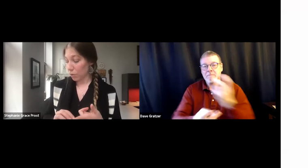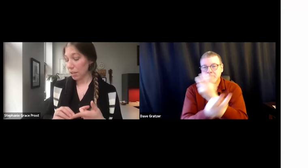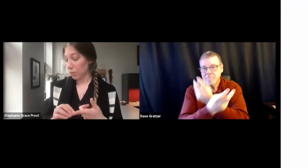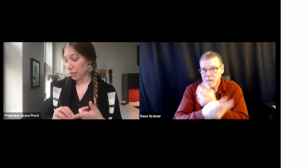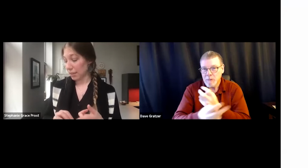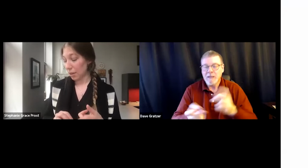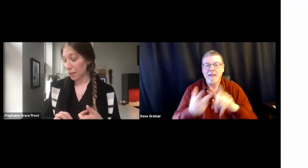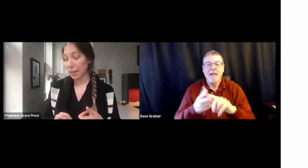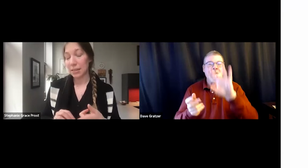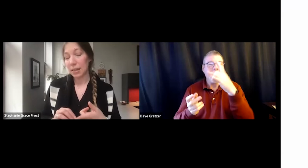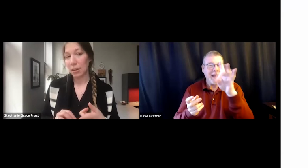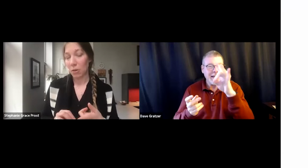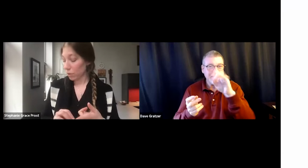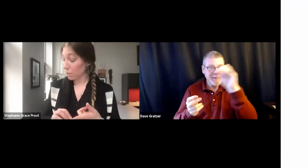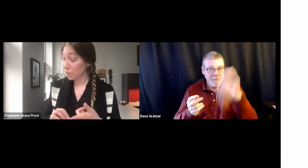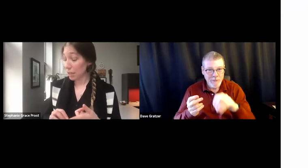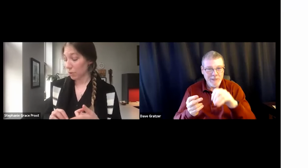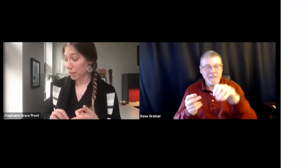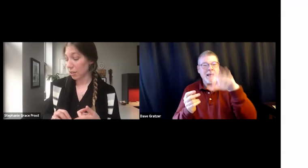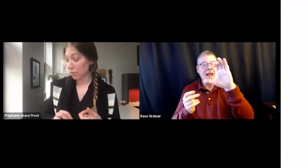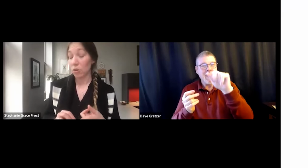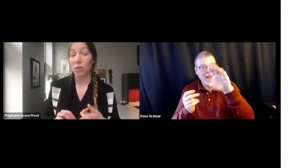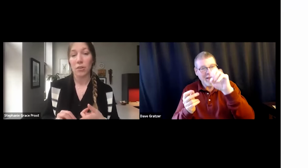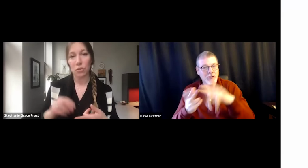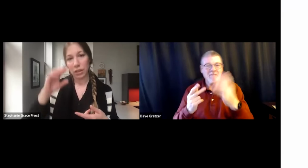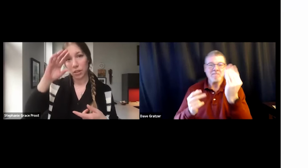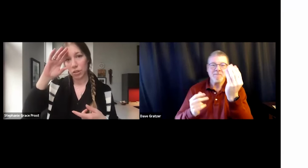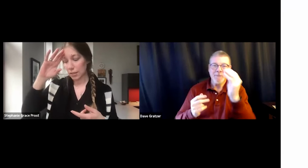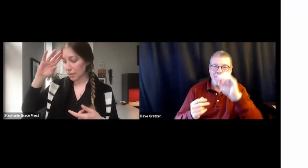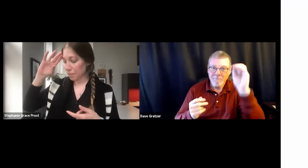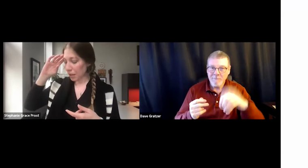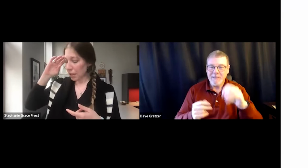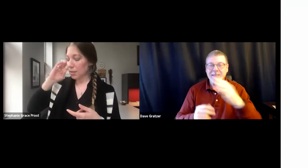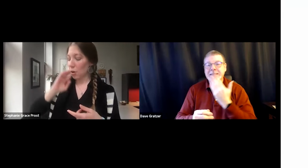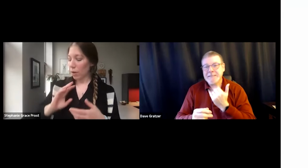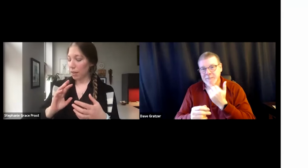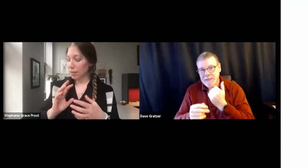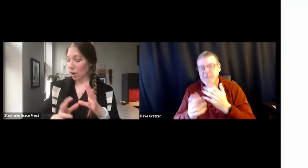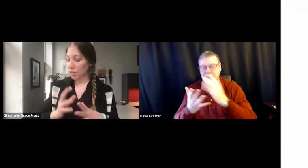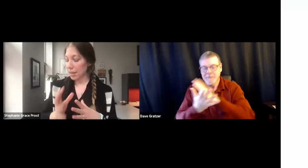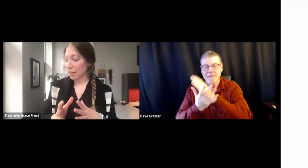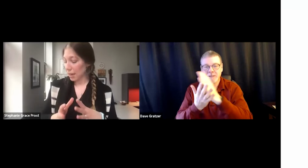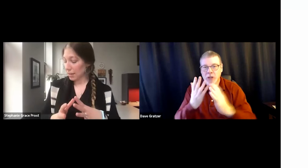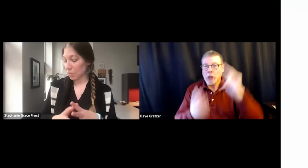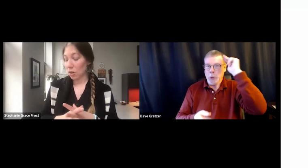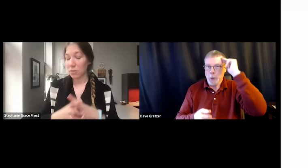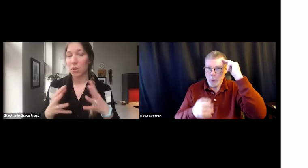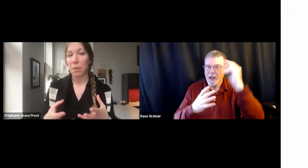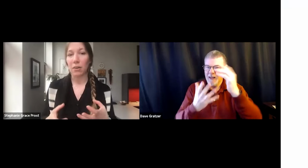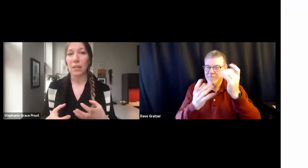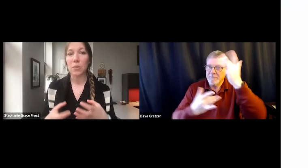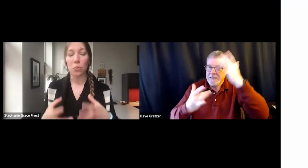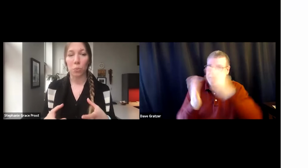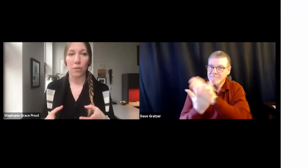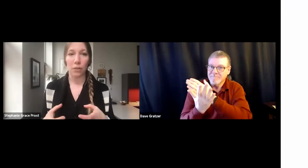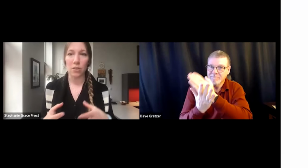cancer, 14% diabetes, and almost 15% neurological conditions. And so the scholars take the next step to also